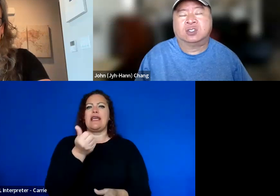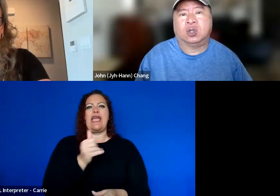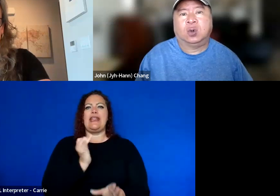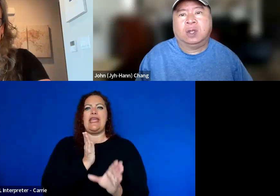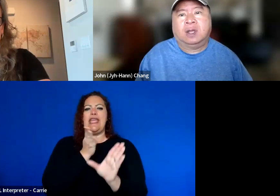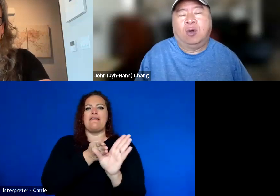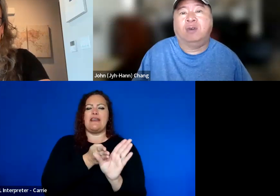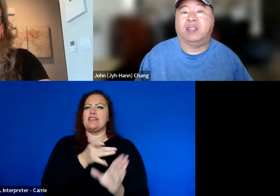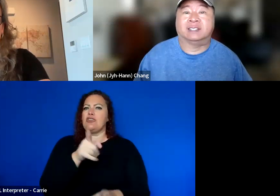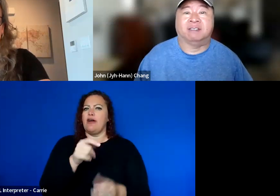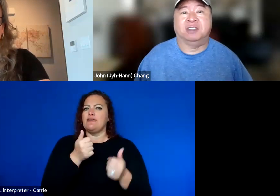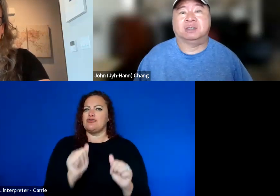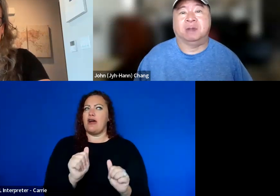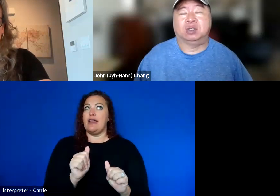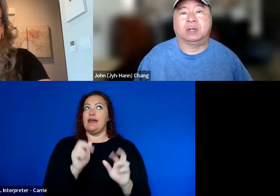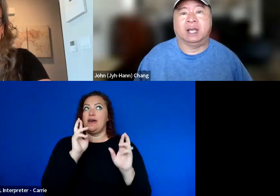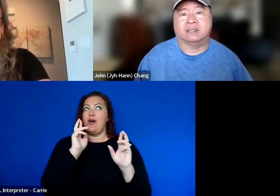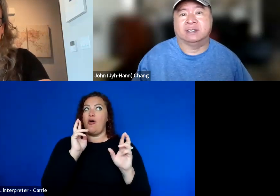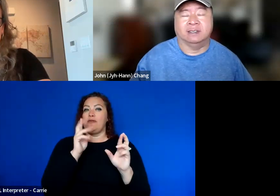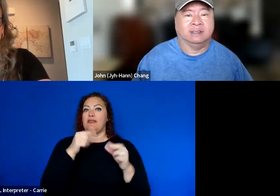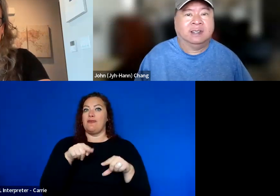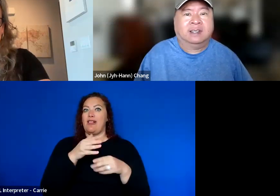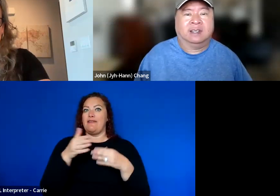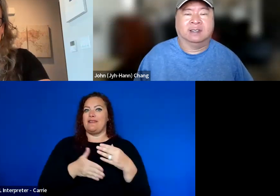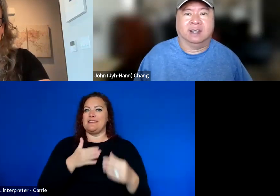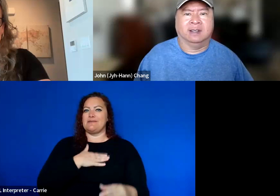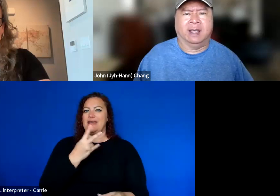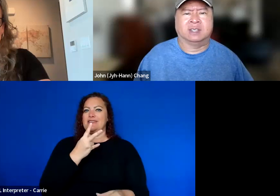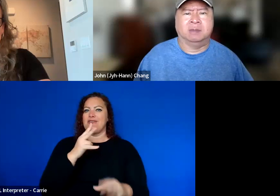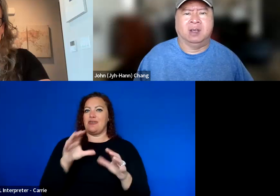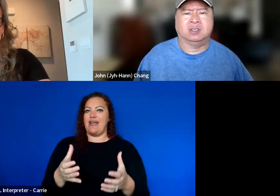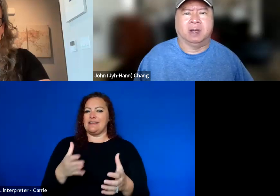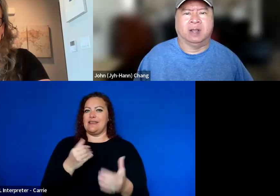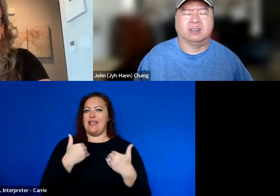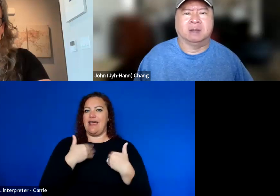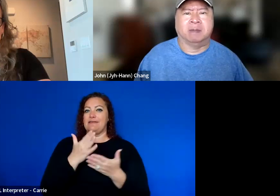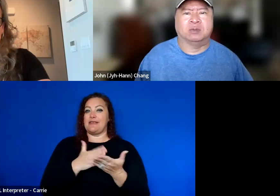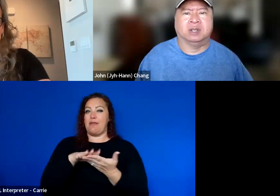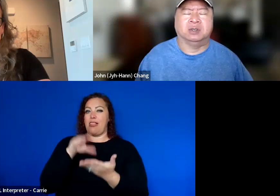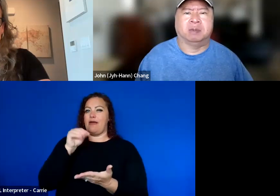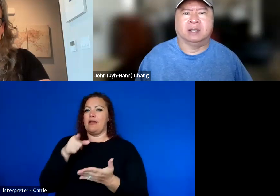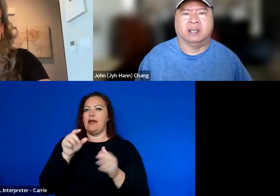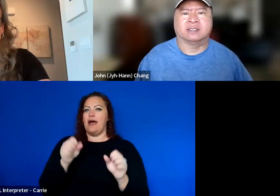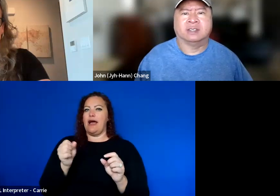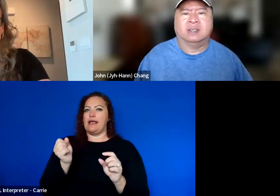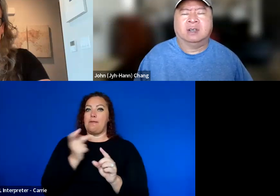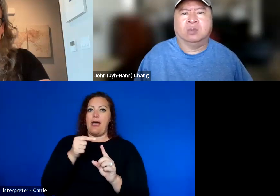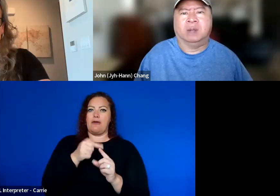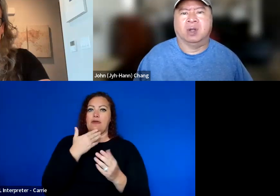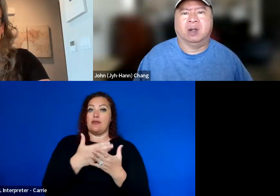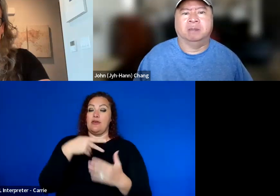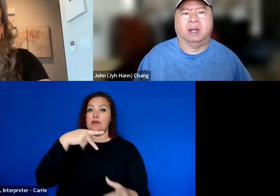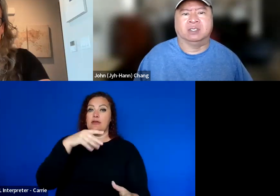it. So hopefully, as I finish my 2 classes and have some knowledge about it, I can come back with a good podcast,